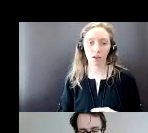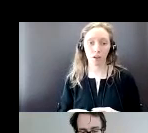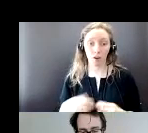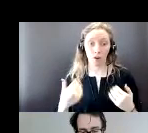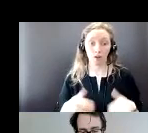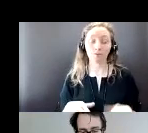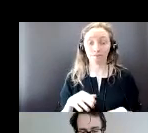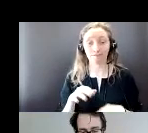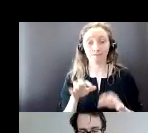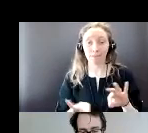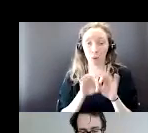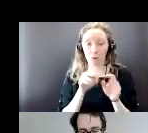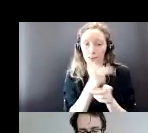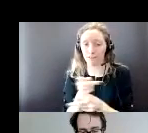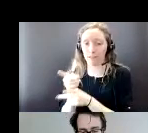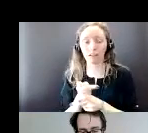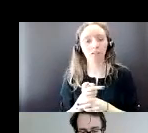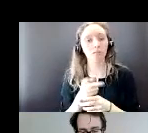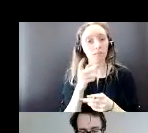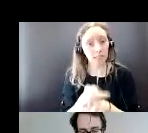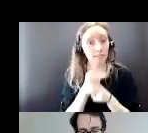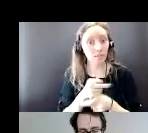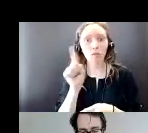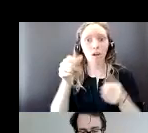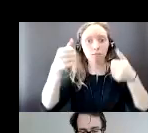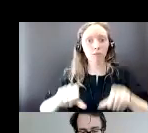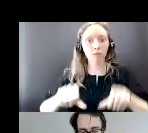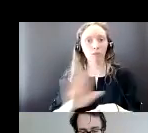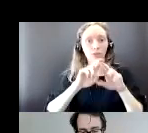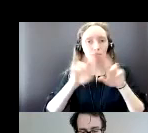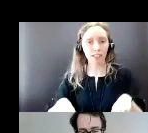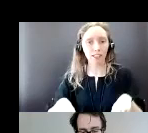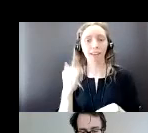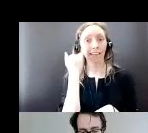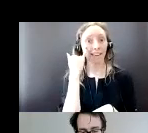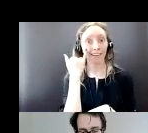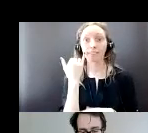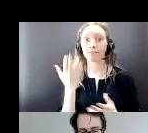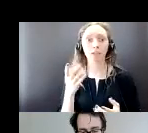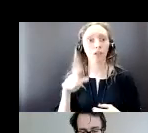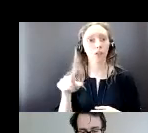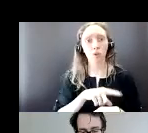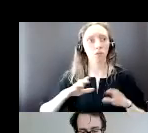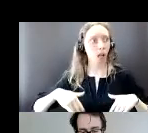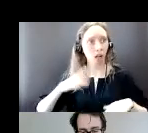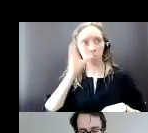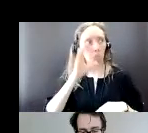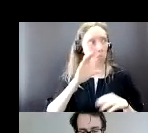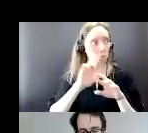resume. Beware of unsolicited text messages offering employment.